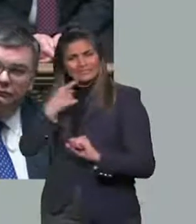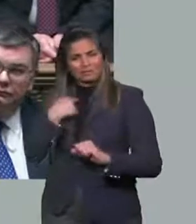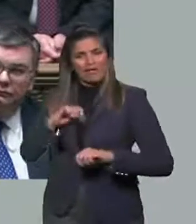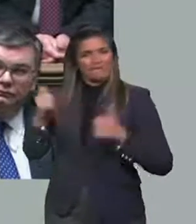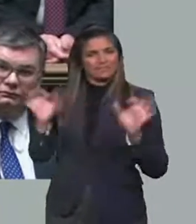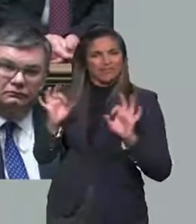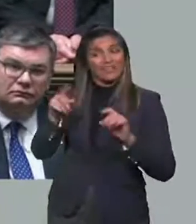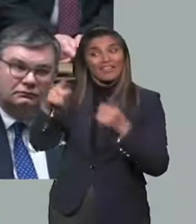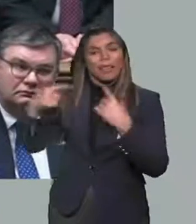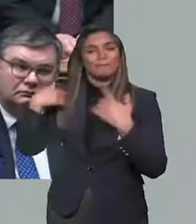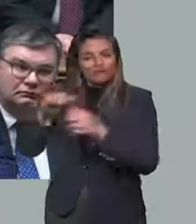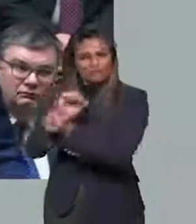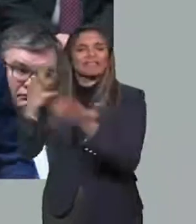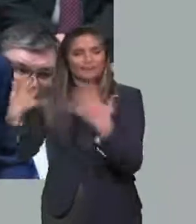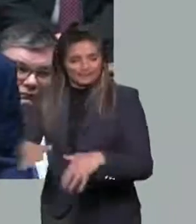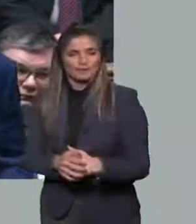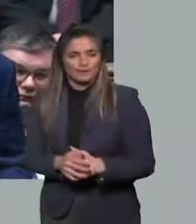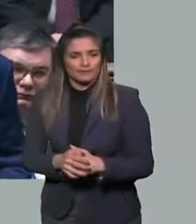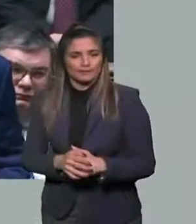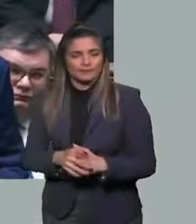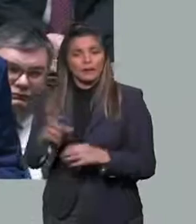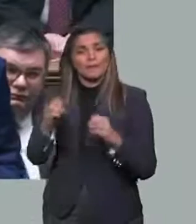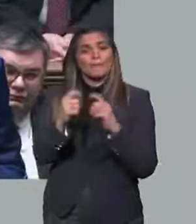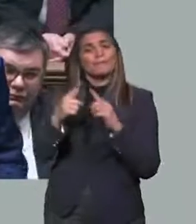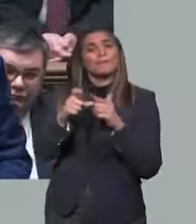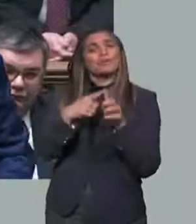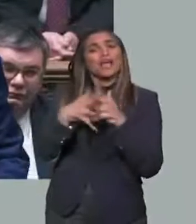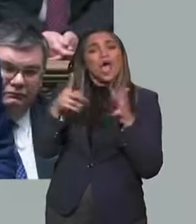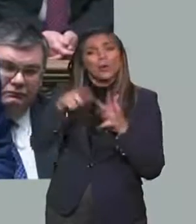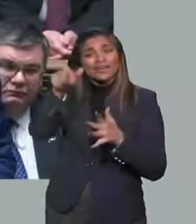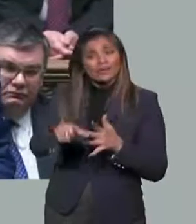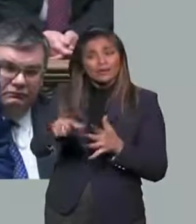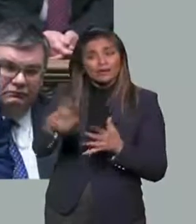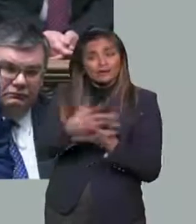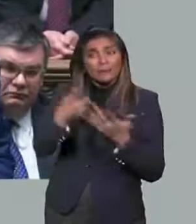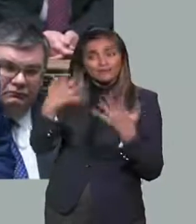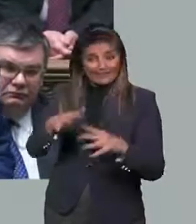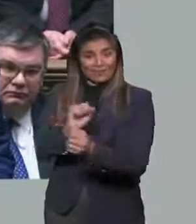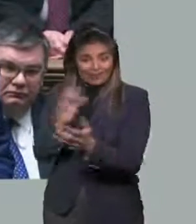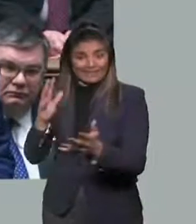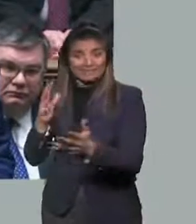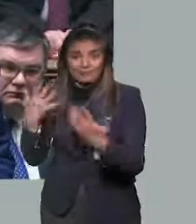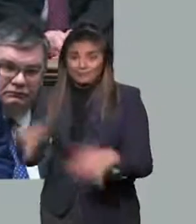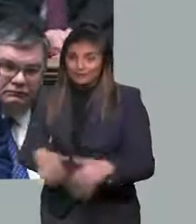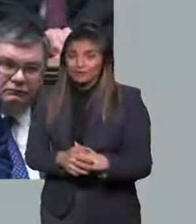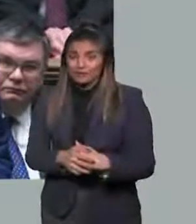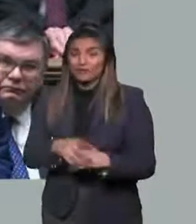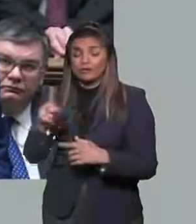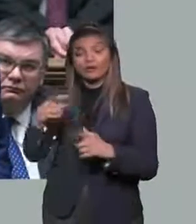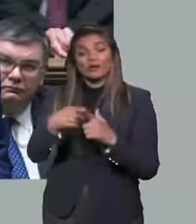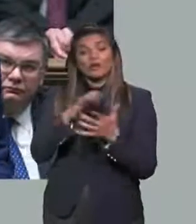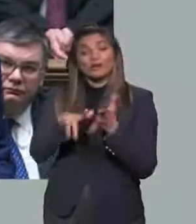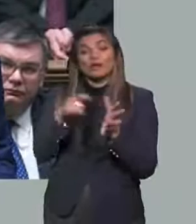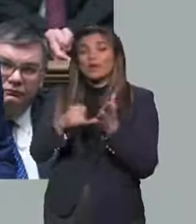all been released. We talked about Rauf Badawi, the author and critic. He was recently released. He mentions Jamal Khashoggi.